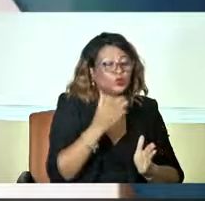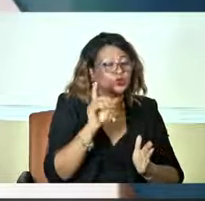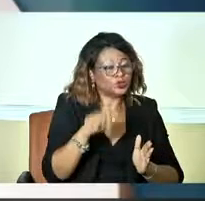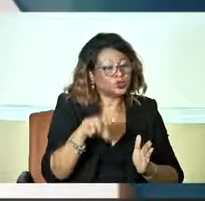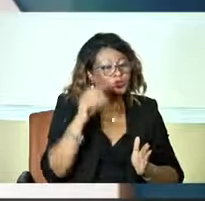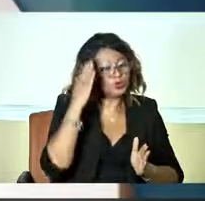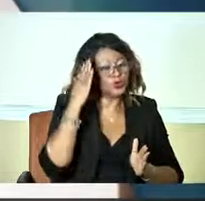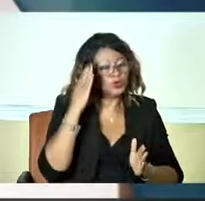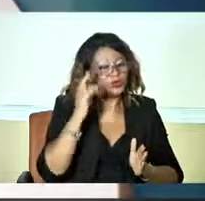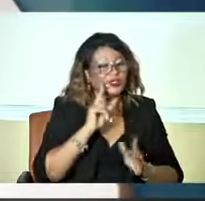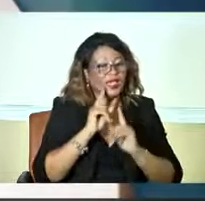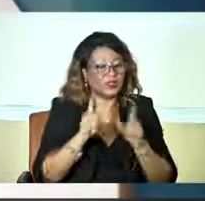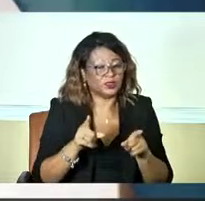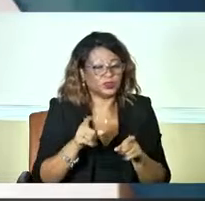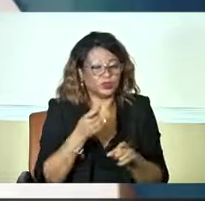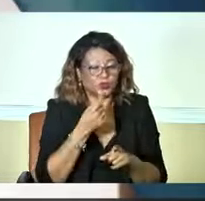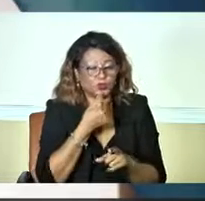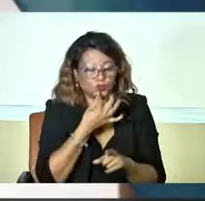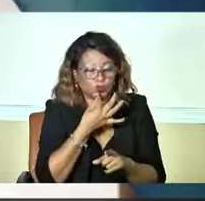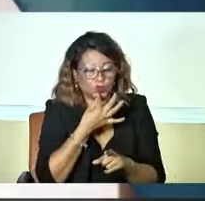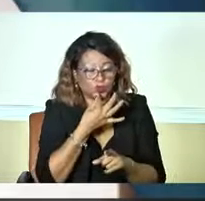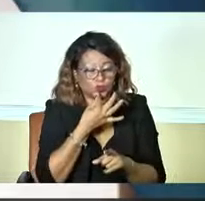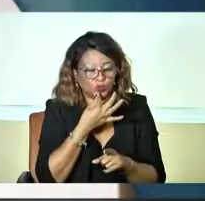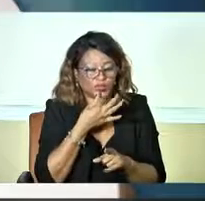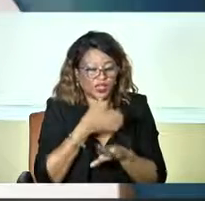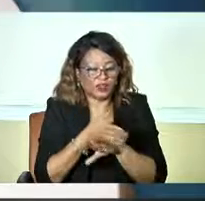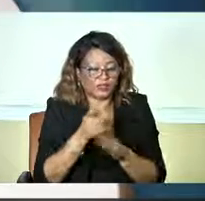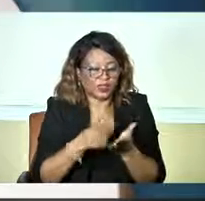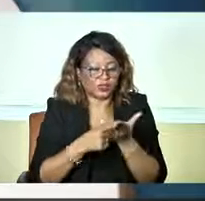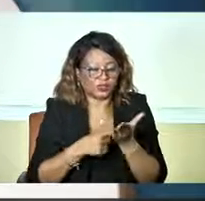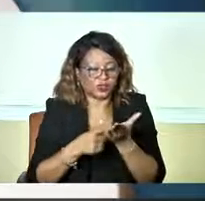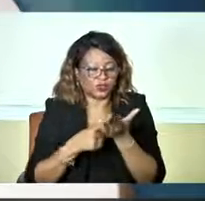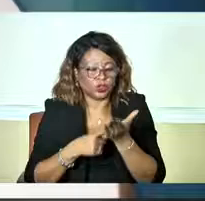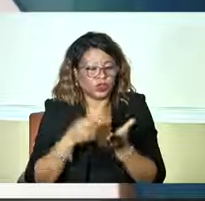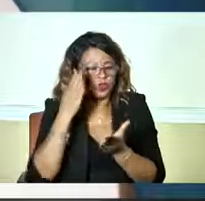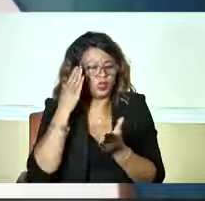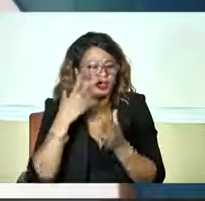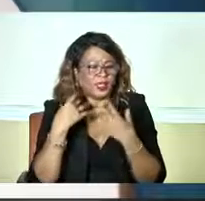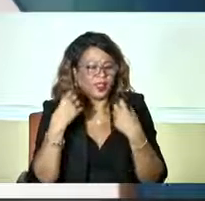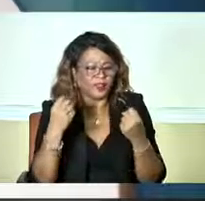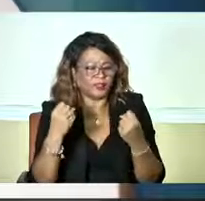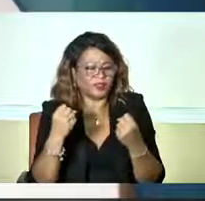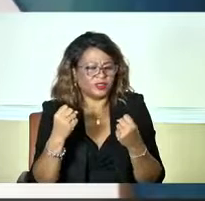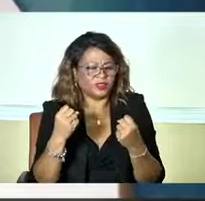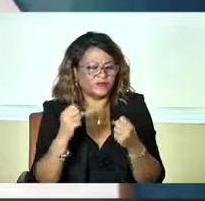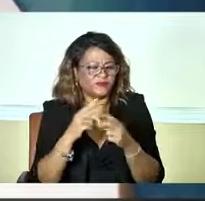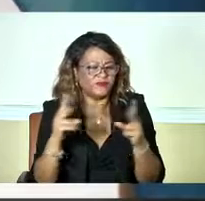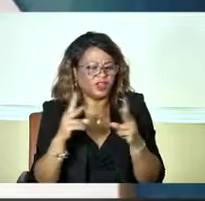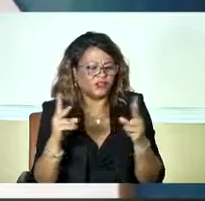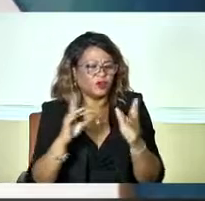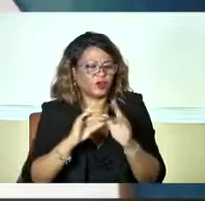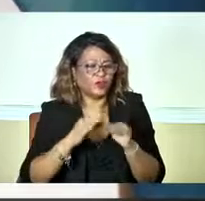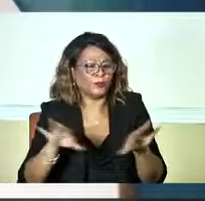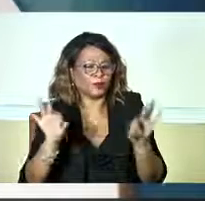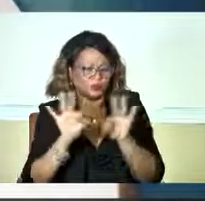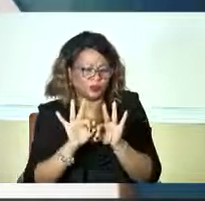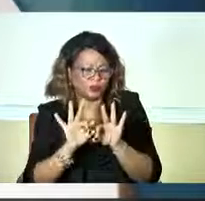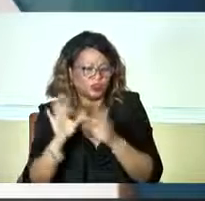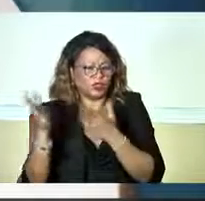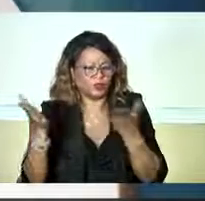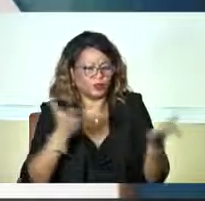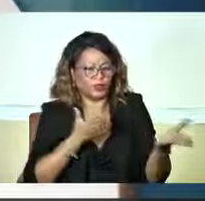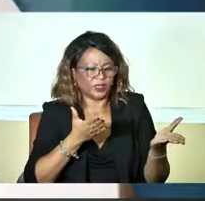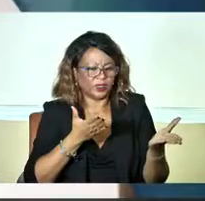we've continued having those discussions. We know that health is very important when it comes to